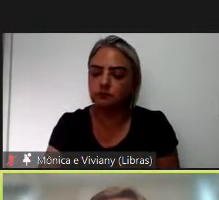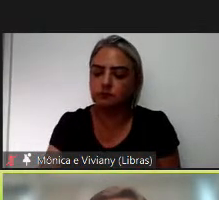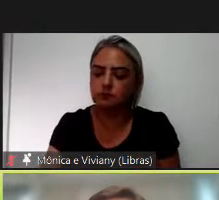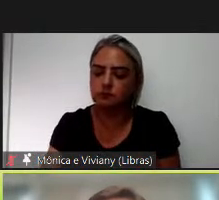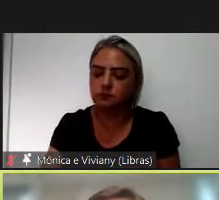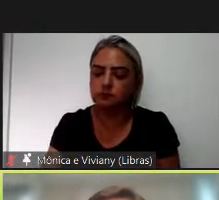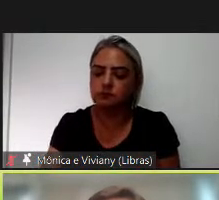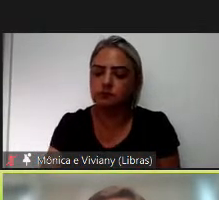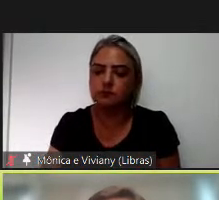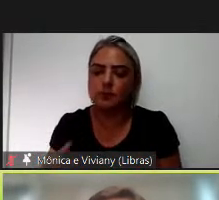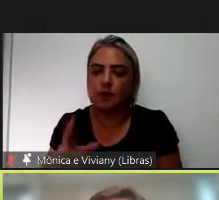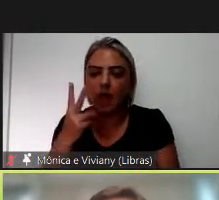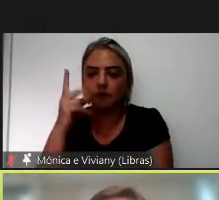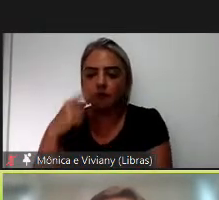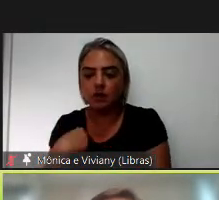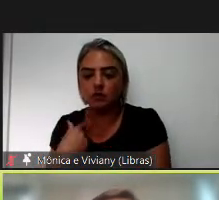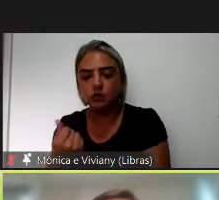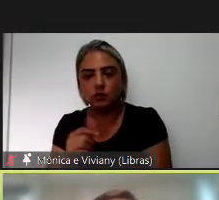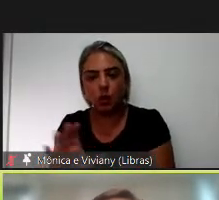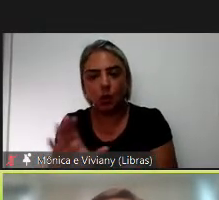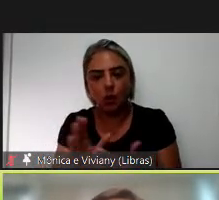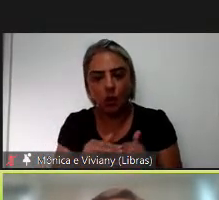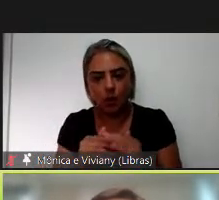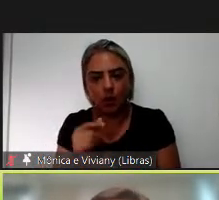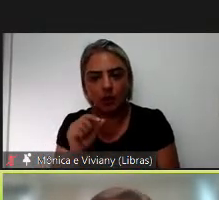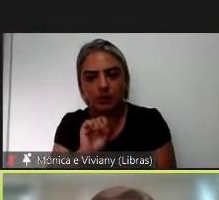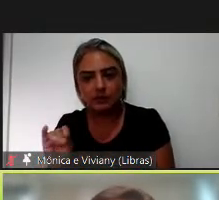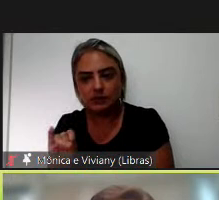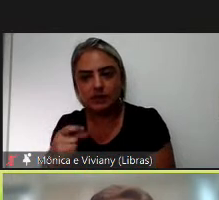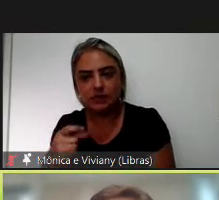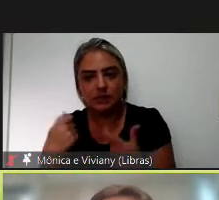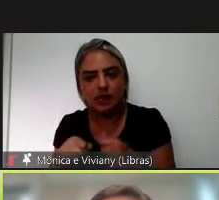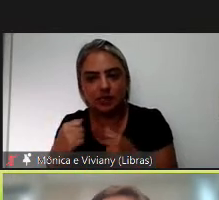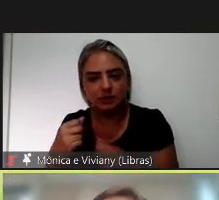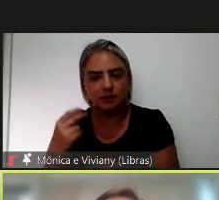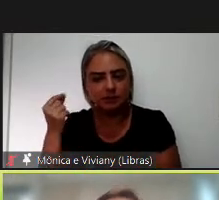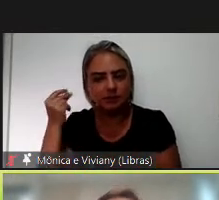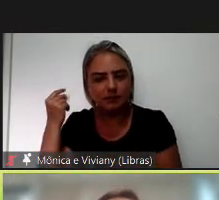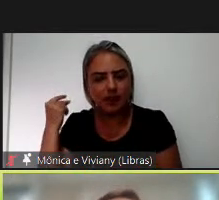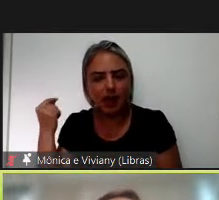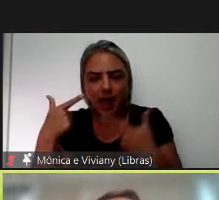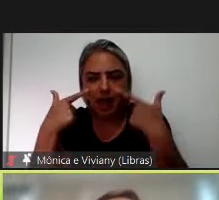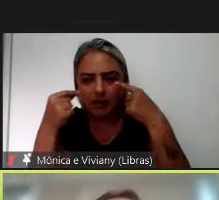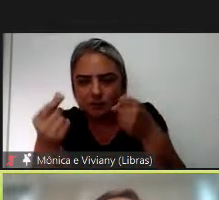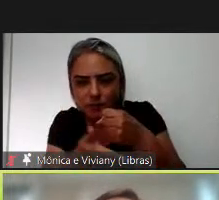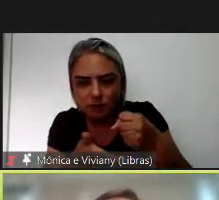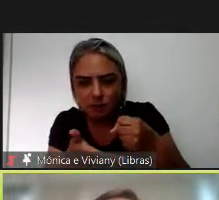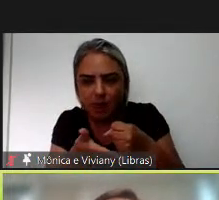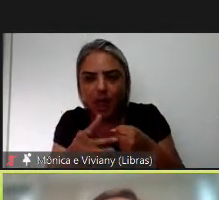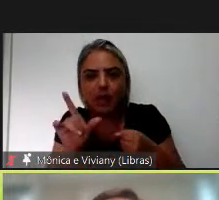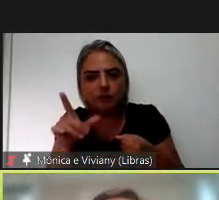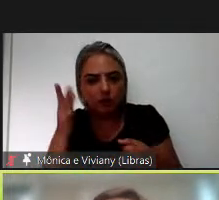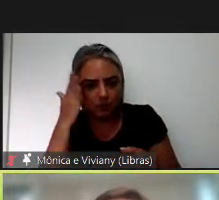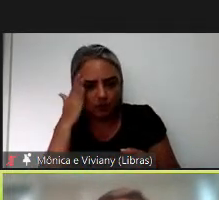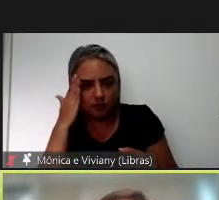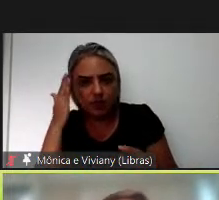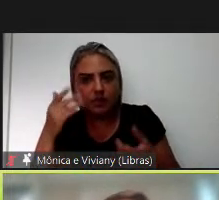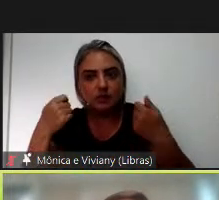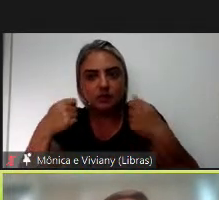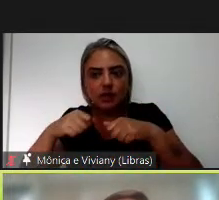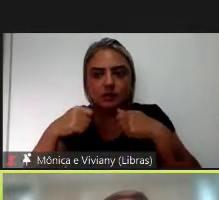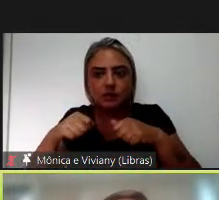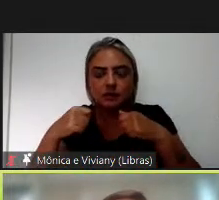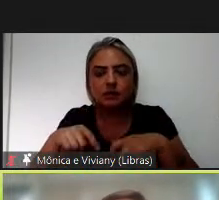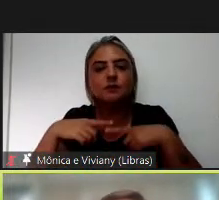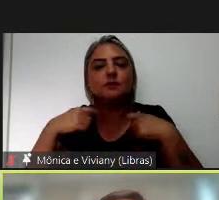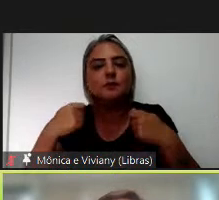area to promote the make valuable the demands that are being